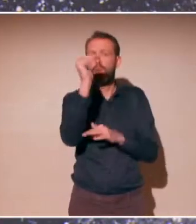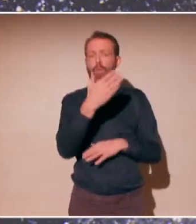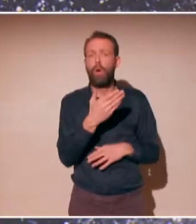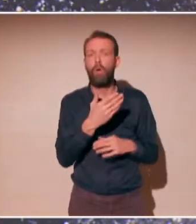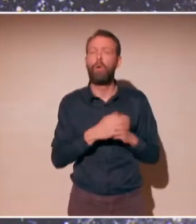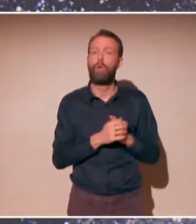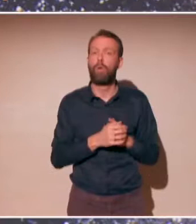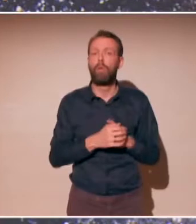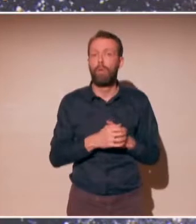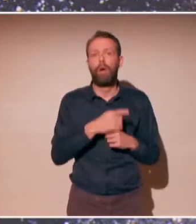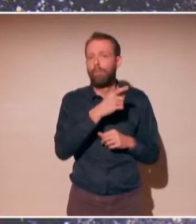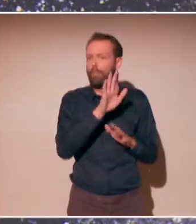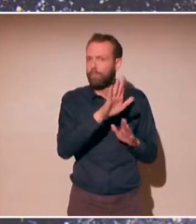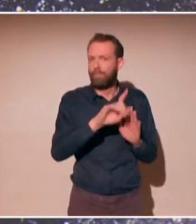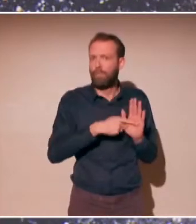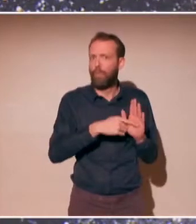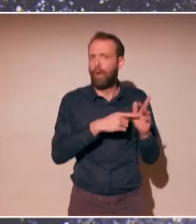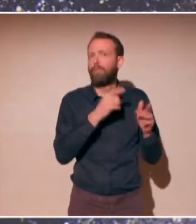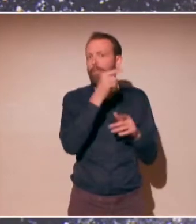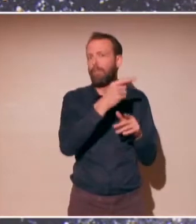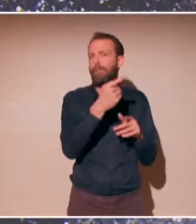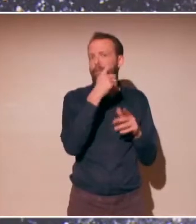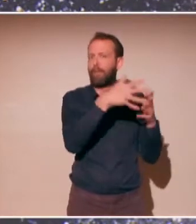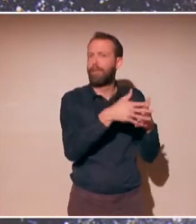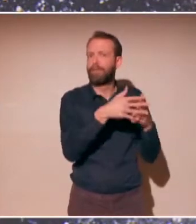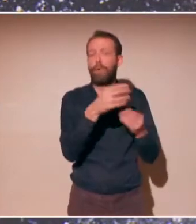as the world moves along.